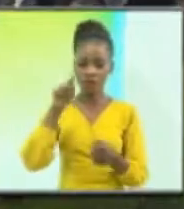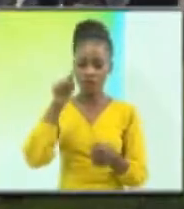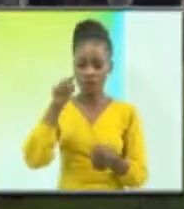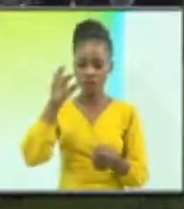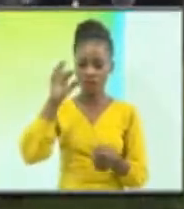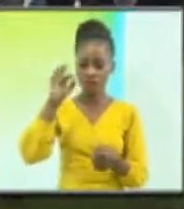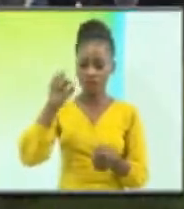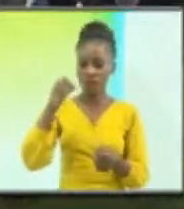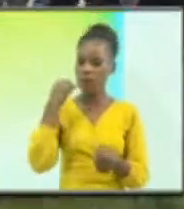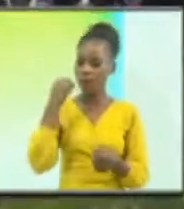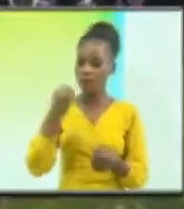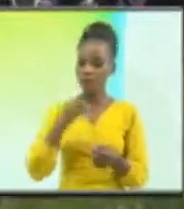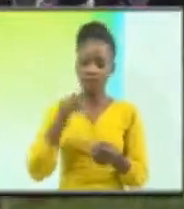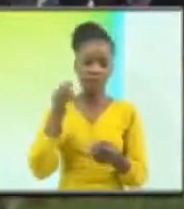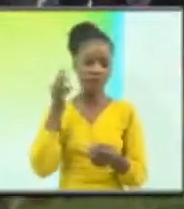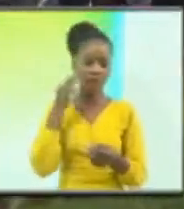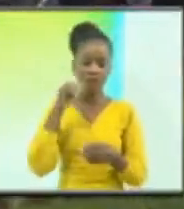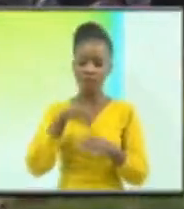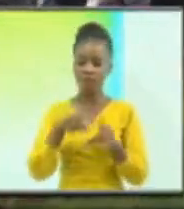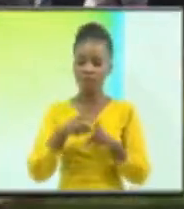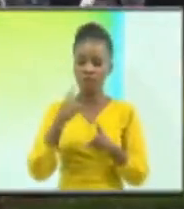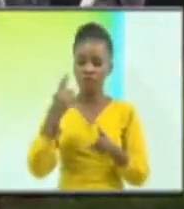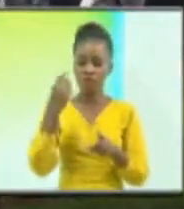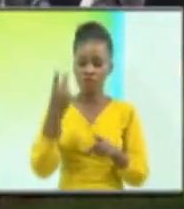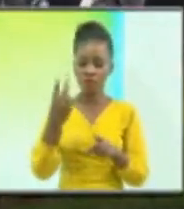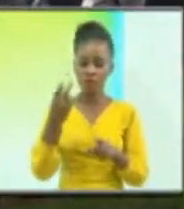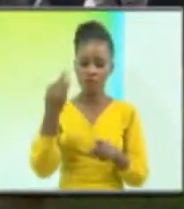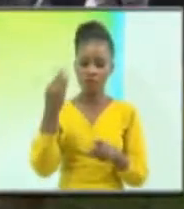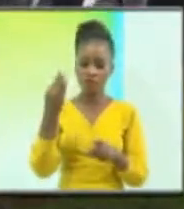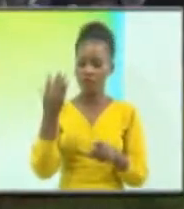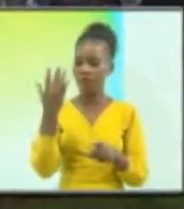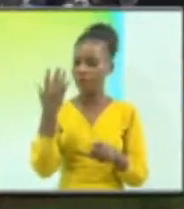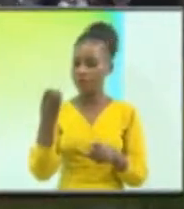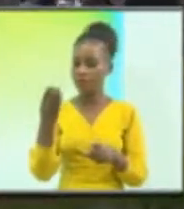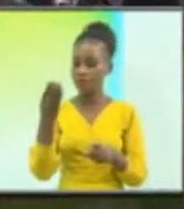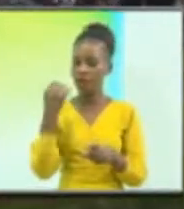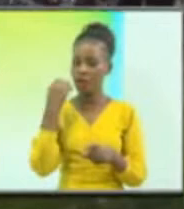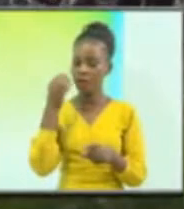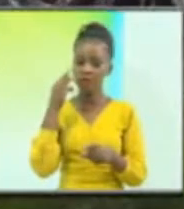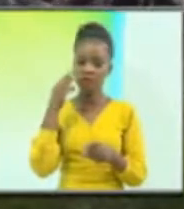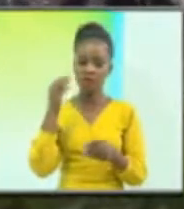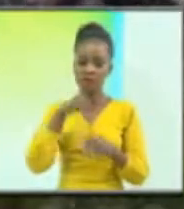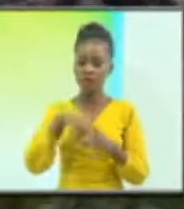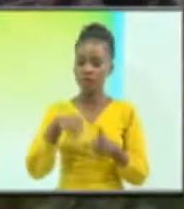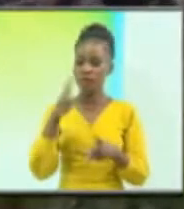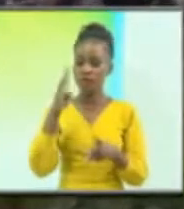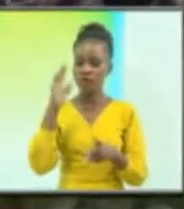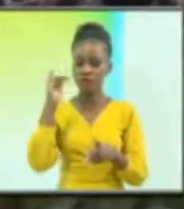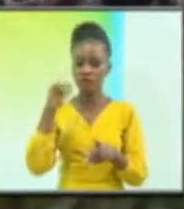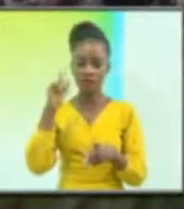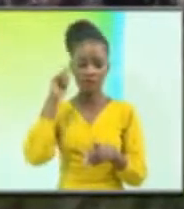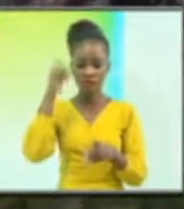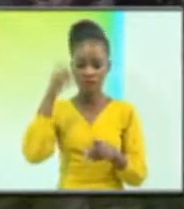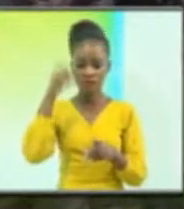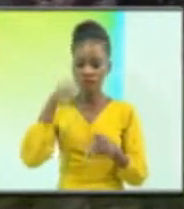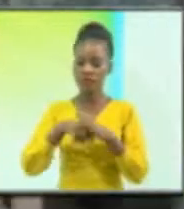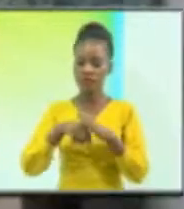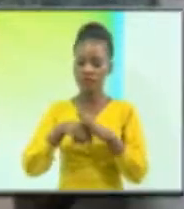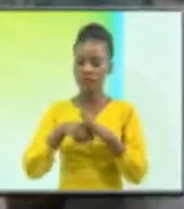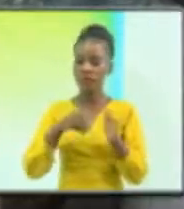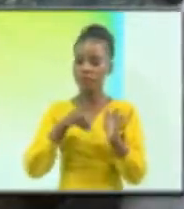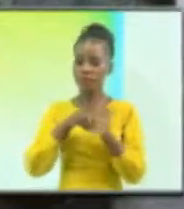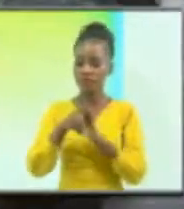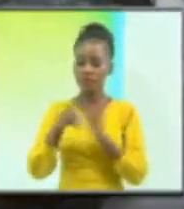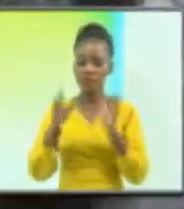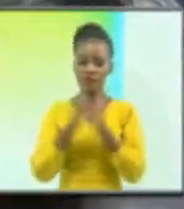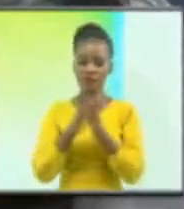139.38 billion shillings out of the 234.3 billion appropriated by the Parliament for the parish development